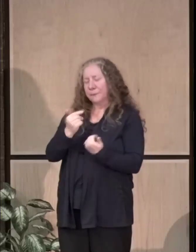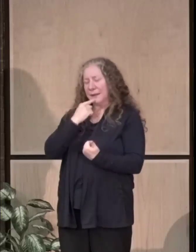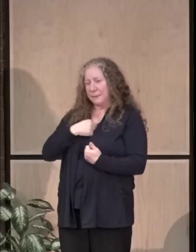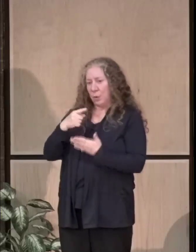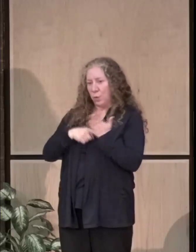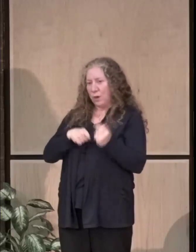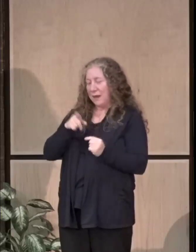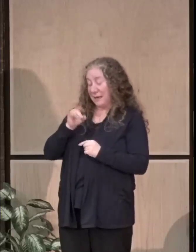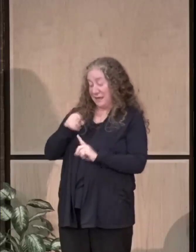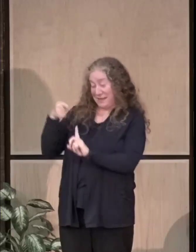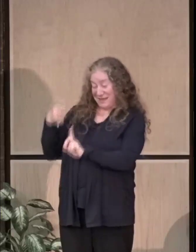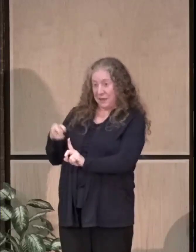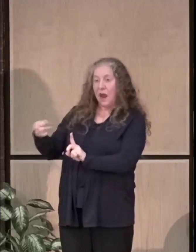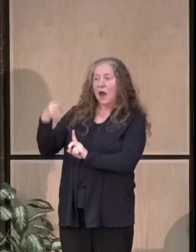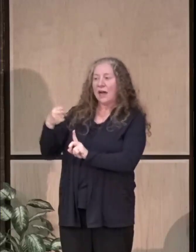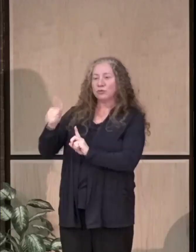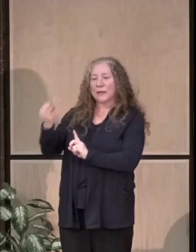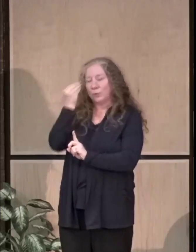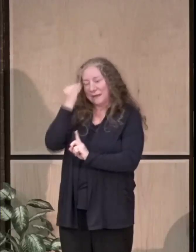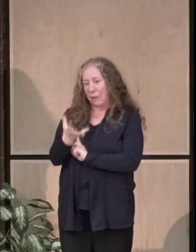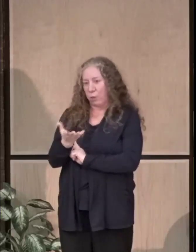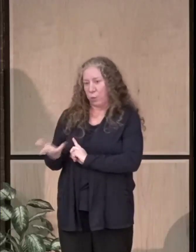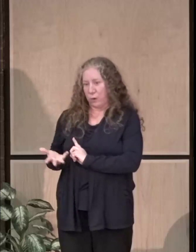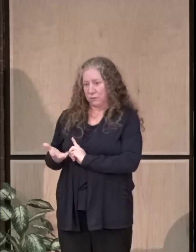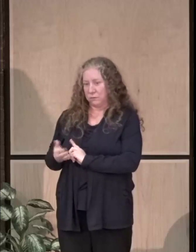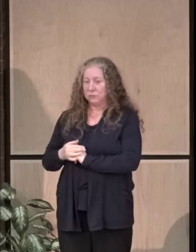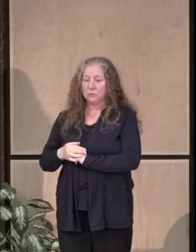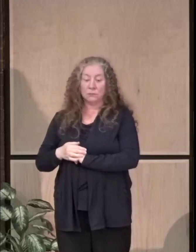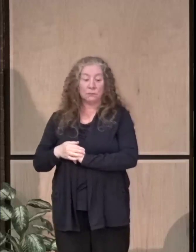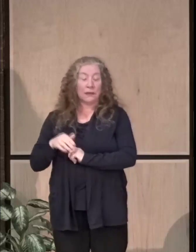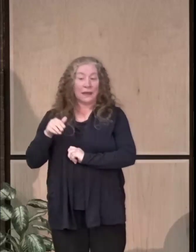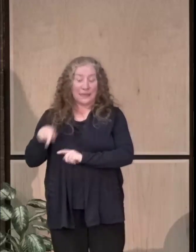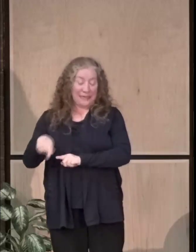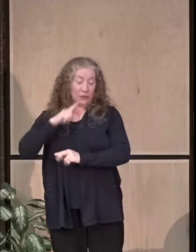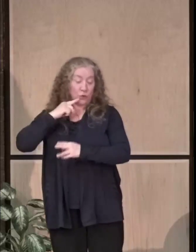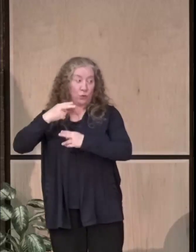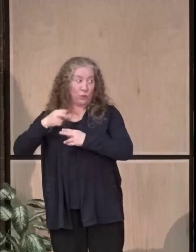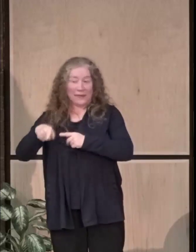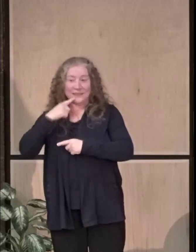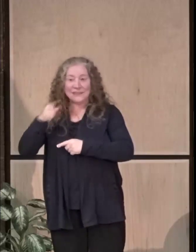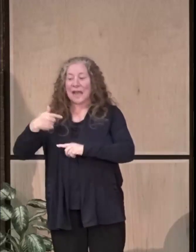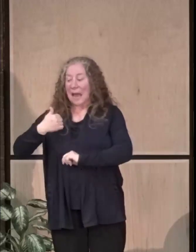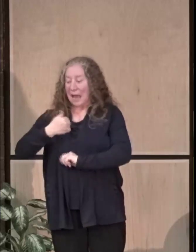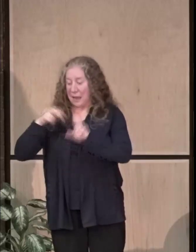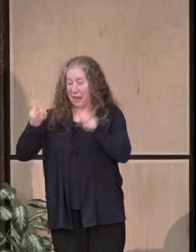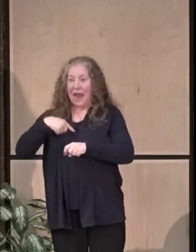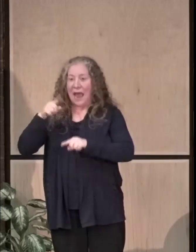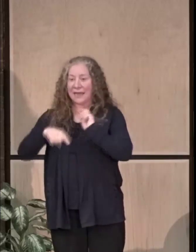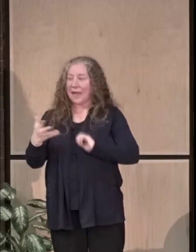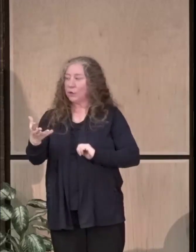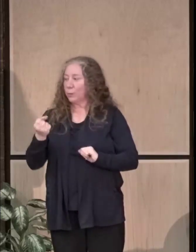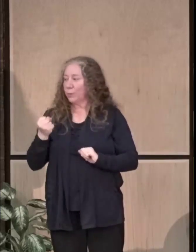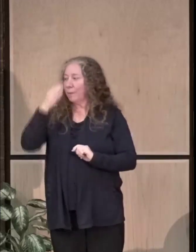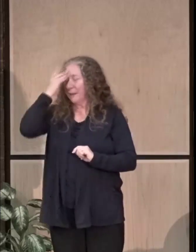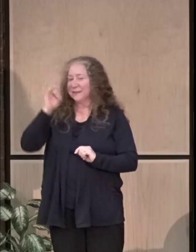was telling you in this? Well, and this, as I just explained, that he was referring to when he says, I can't remove them. That's the domestic